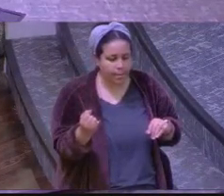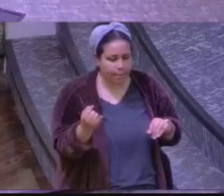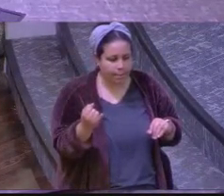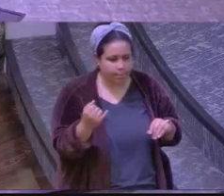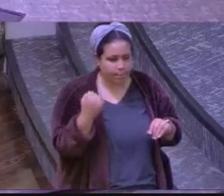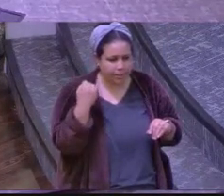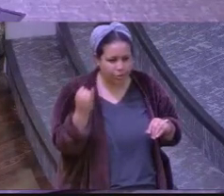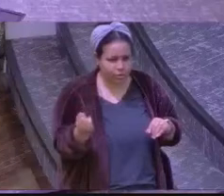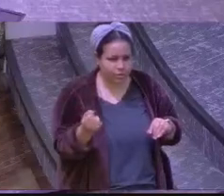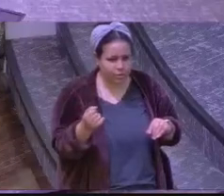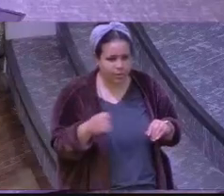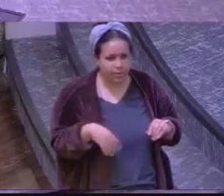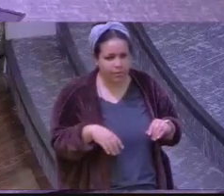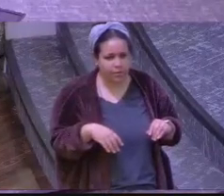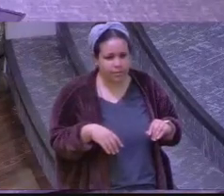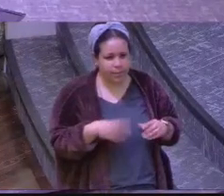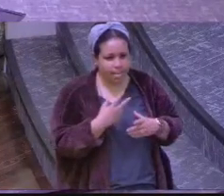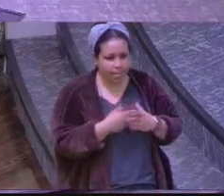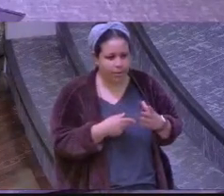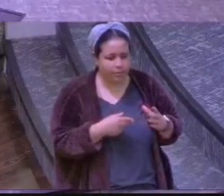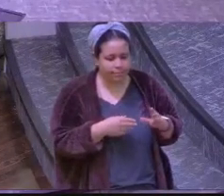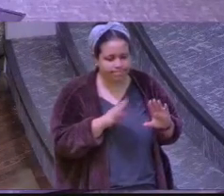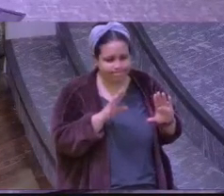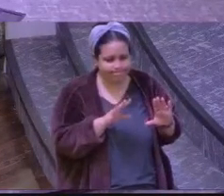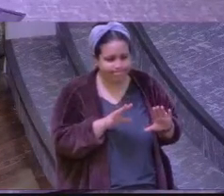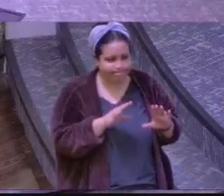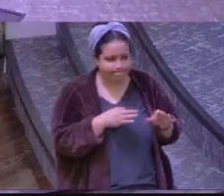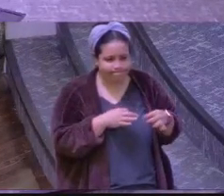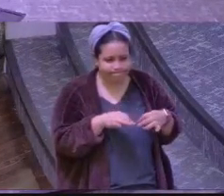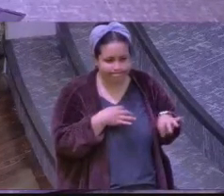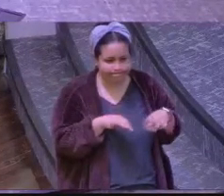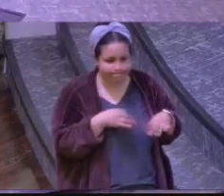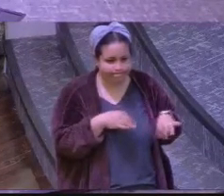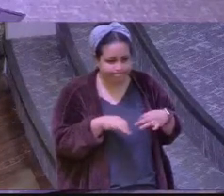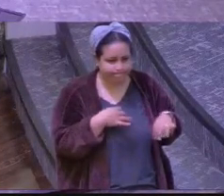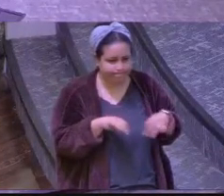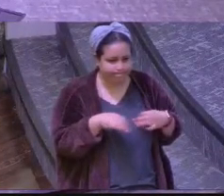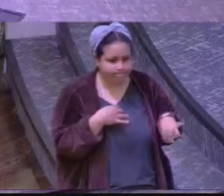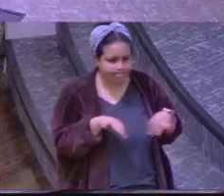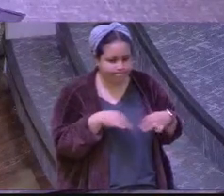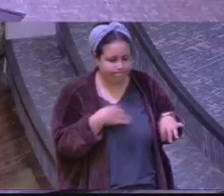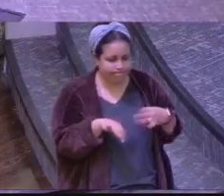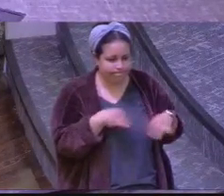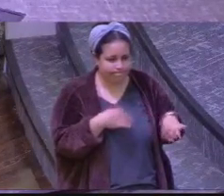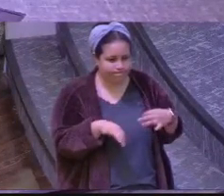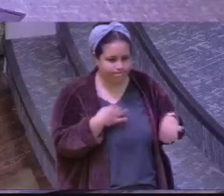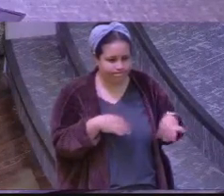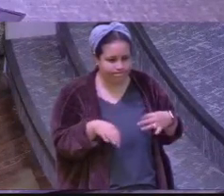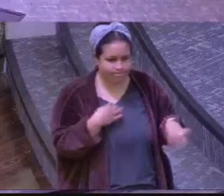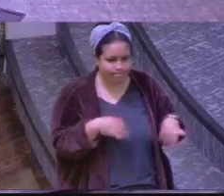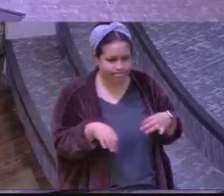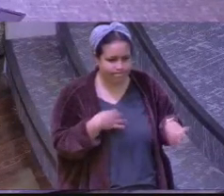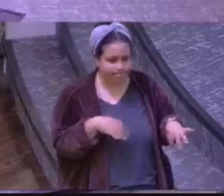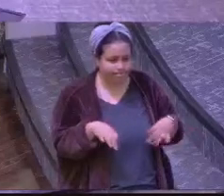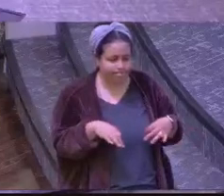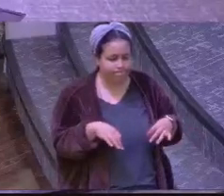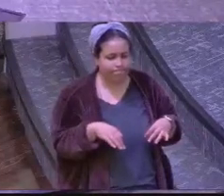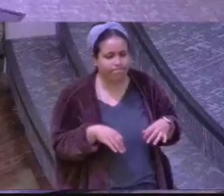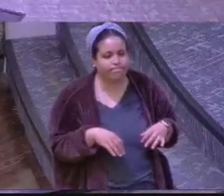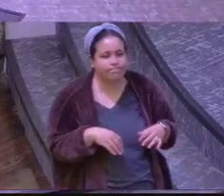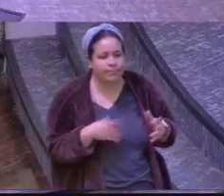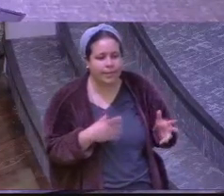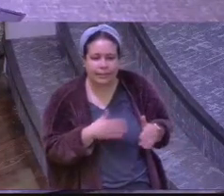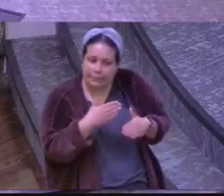And they do and GSSA both do a great job of explaining. So I kind of kept following it, and then at the end, it got kind of crazy with